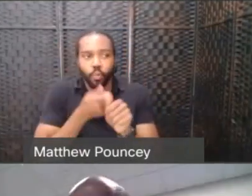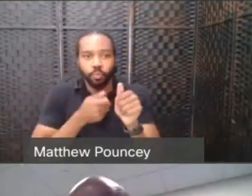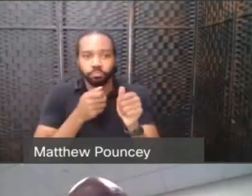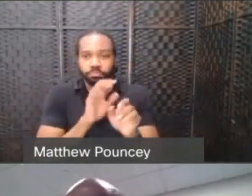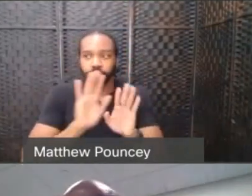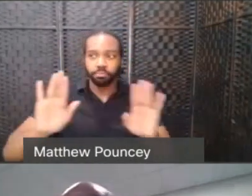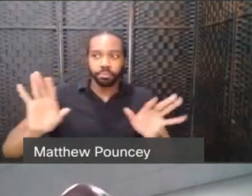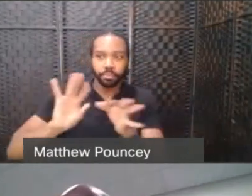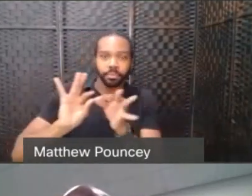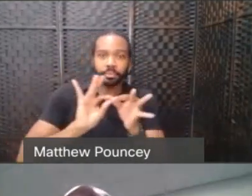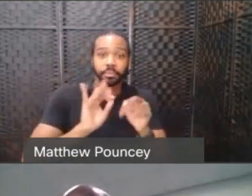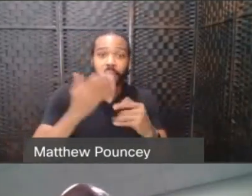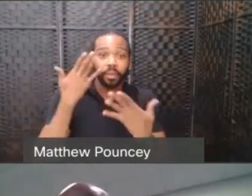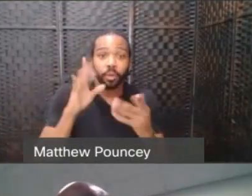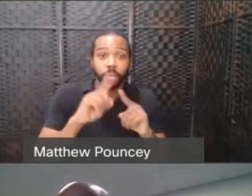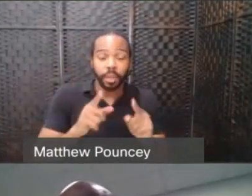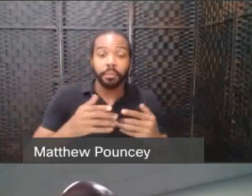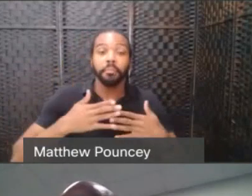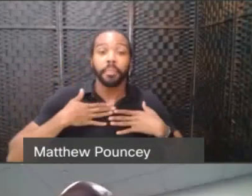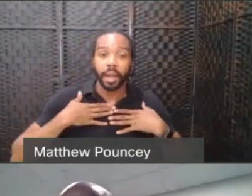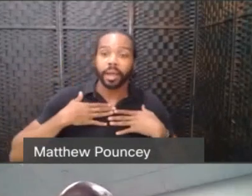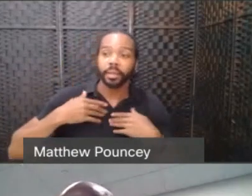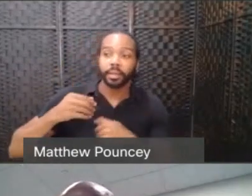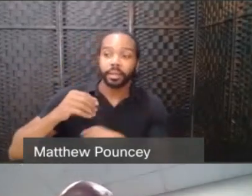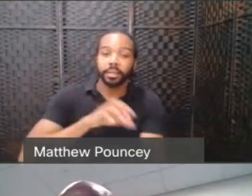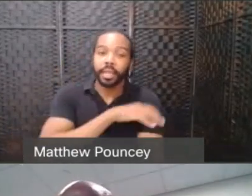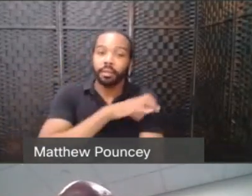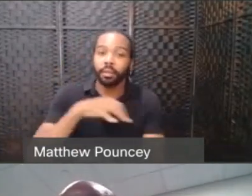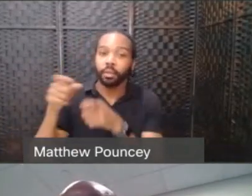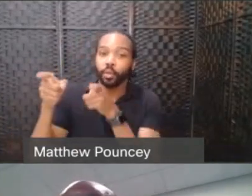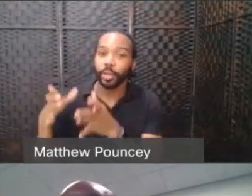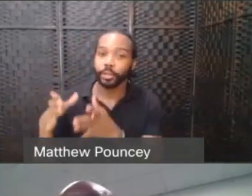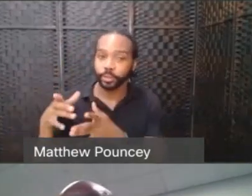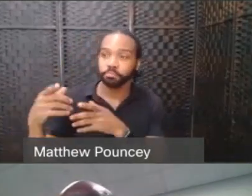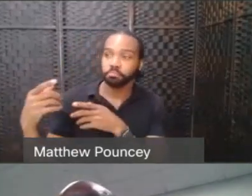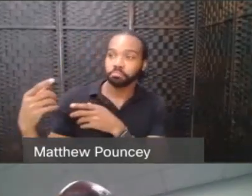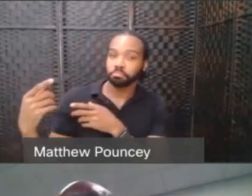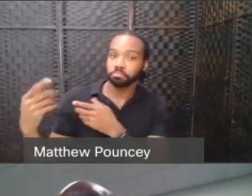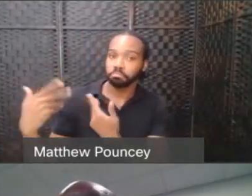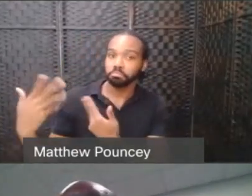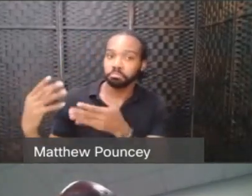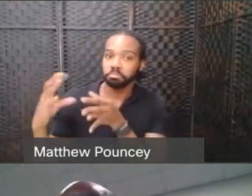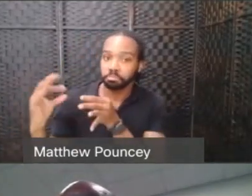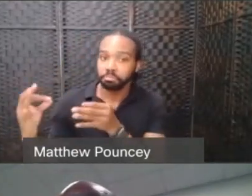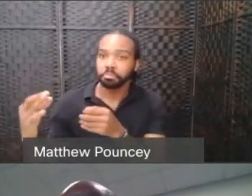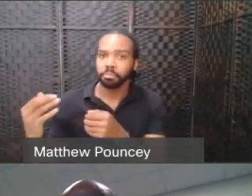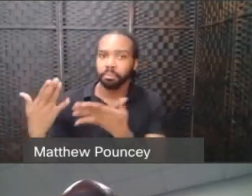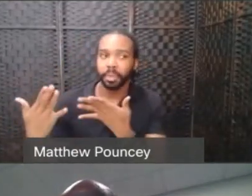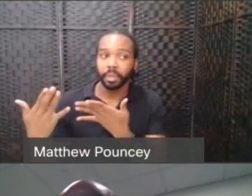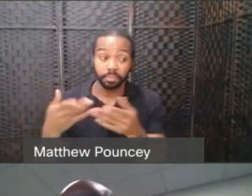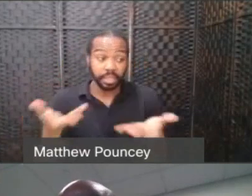do know from conversations with my clinical director, who's actually on the call and may be able to answer better than